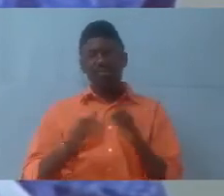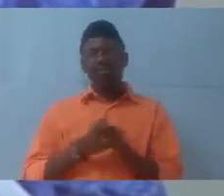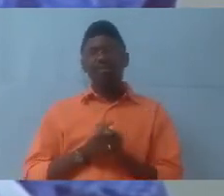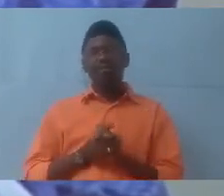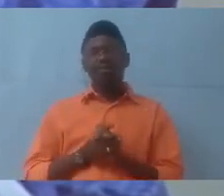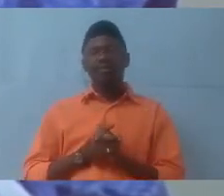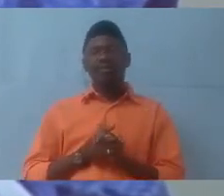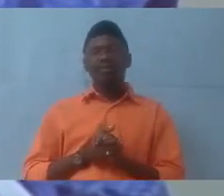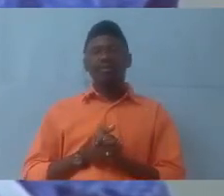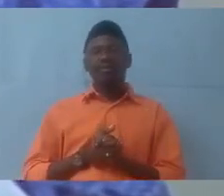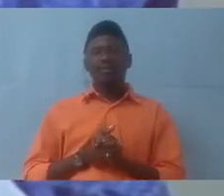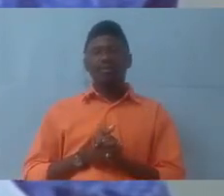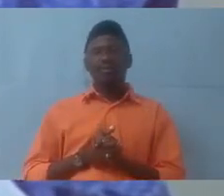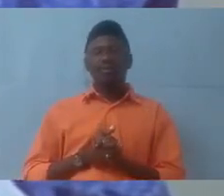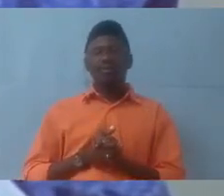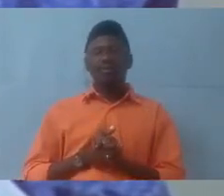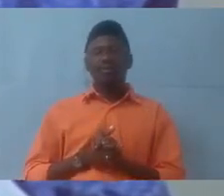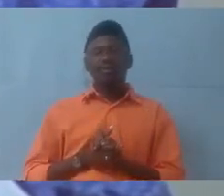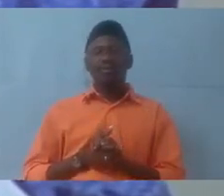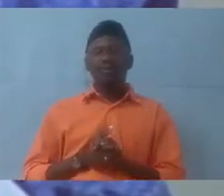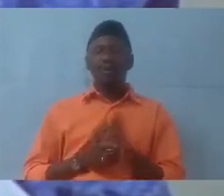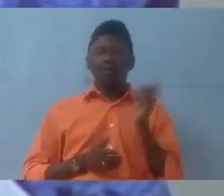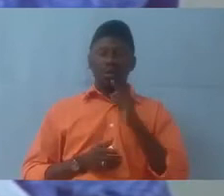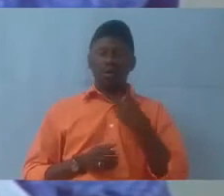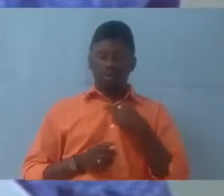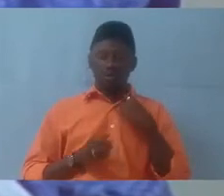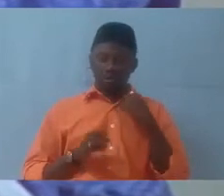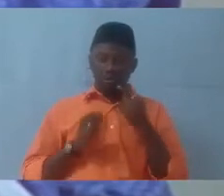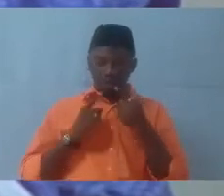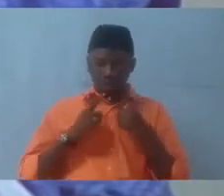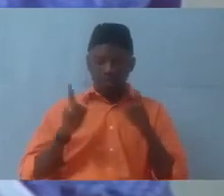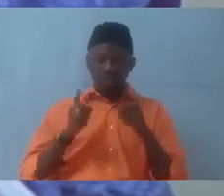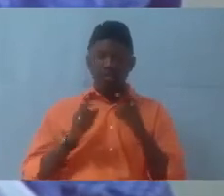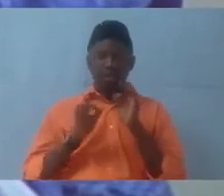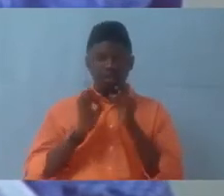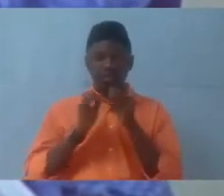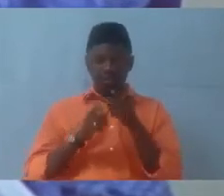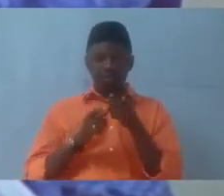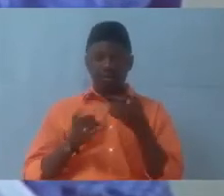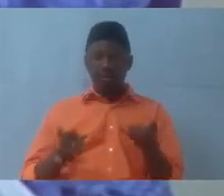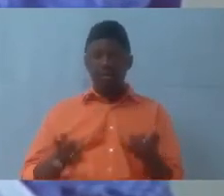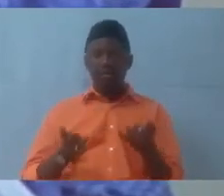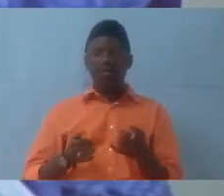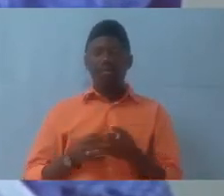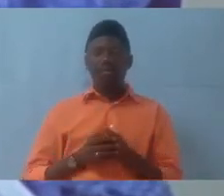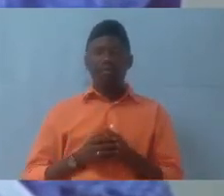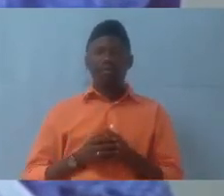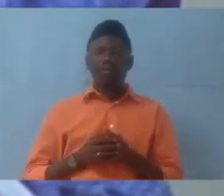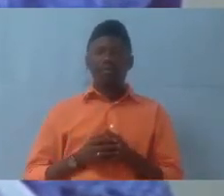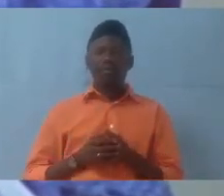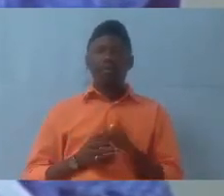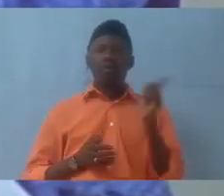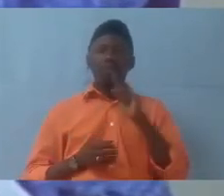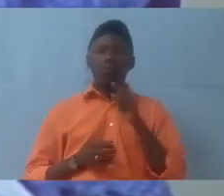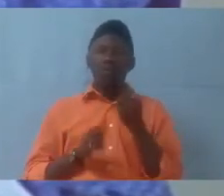Li ma lay deugural moy. What I am to declare here is. Li la sowe ci auto bu ñuul